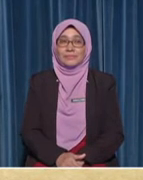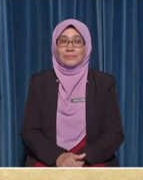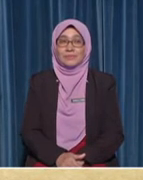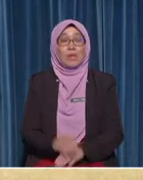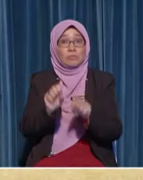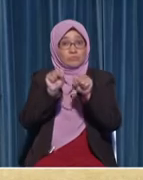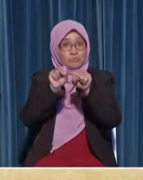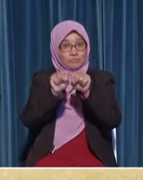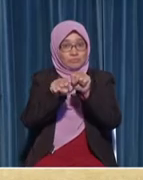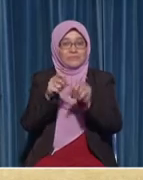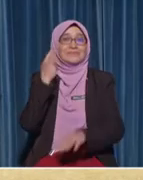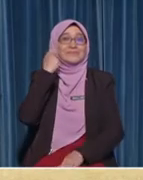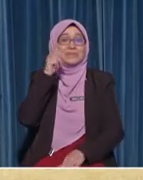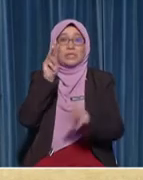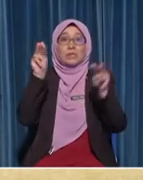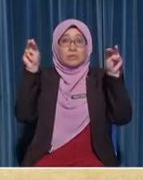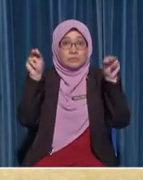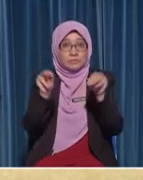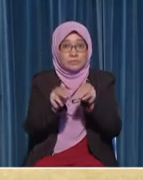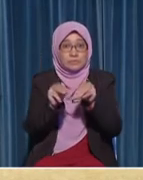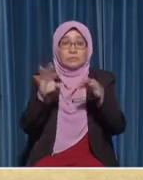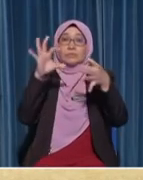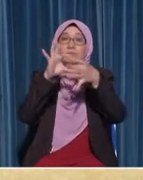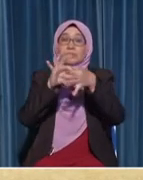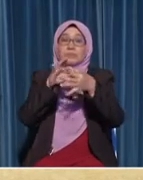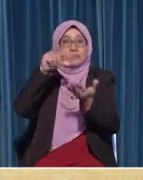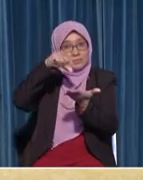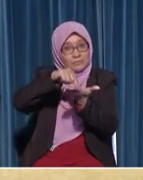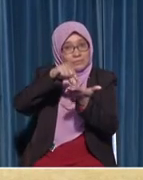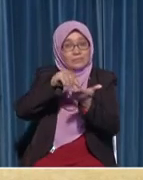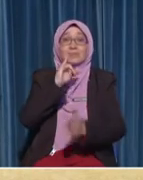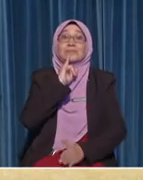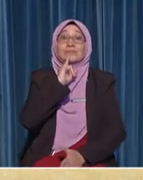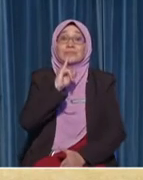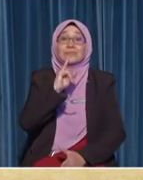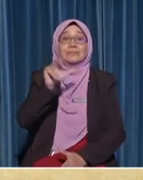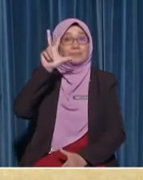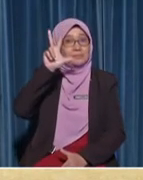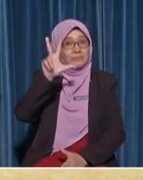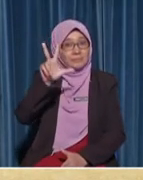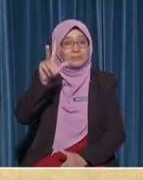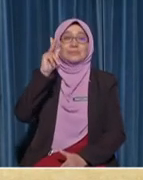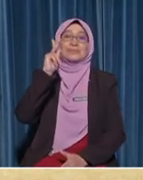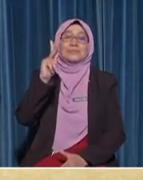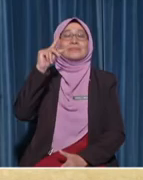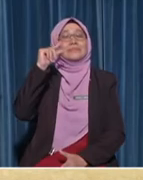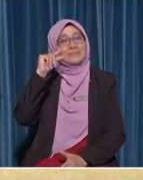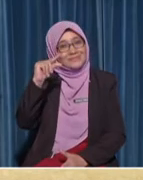So, the mass of the chicken is 3